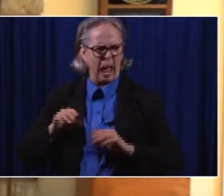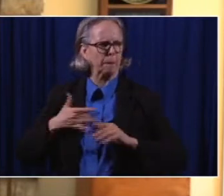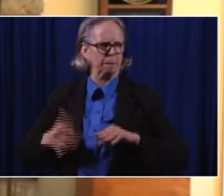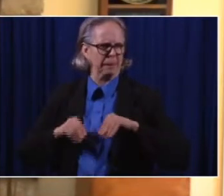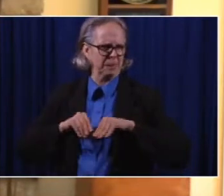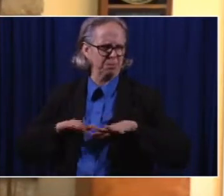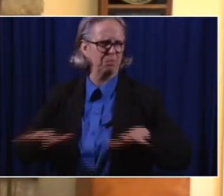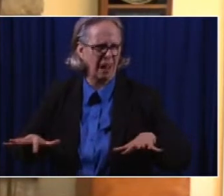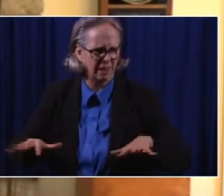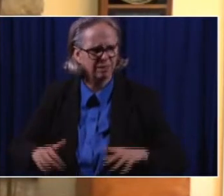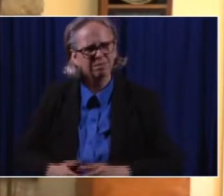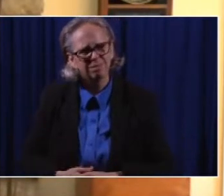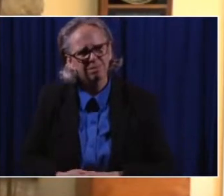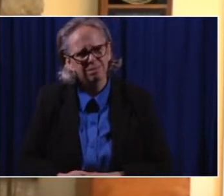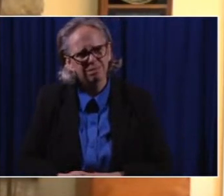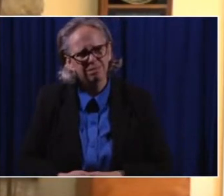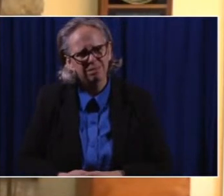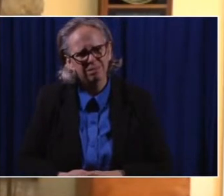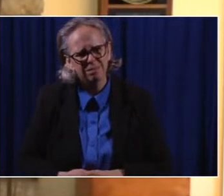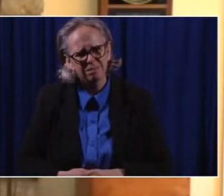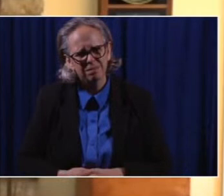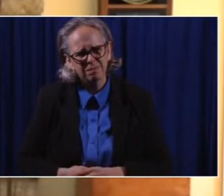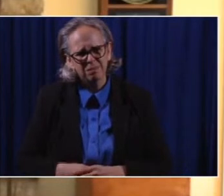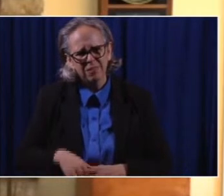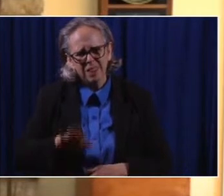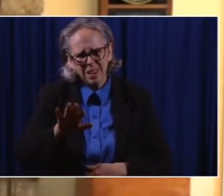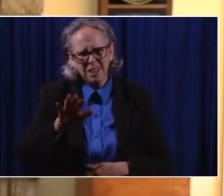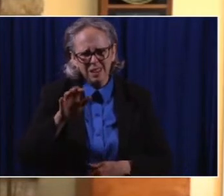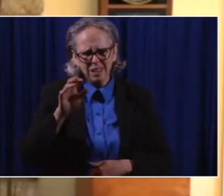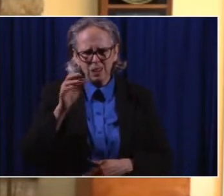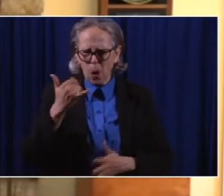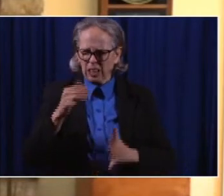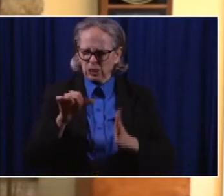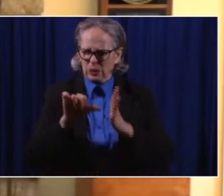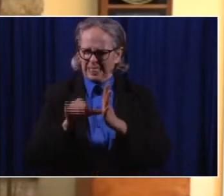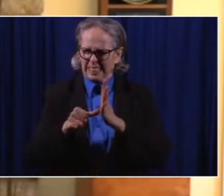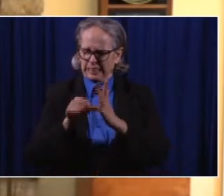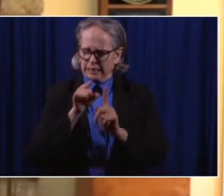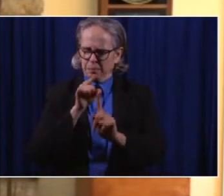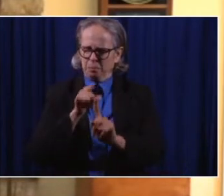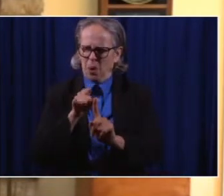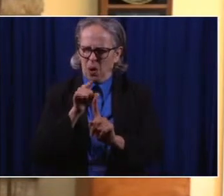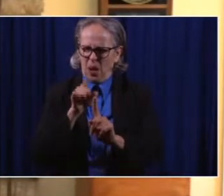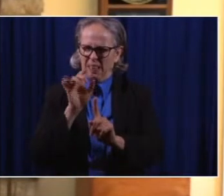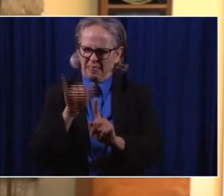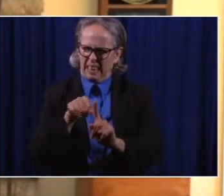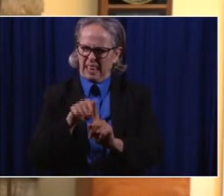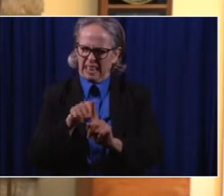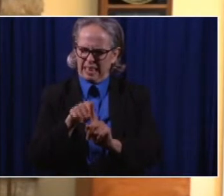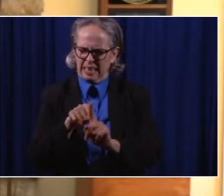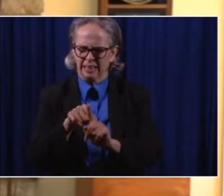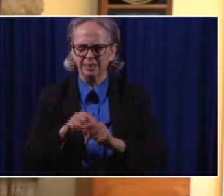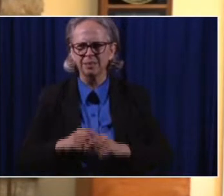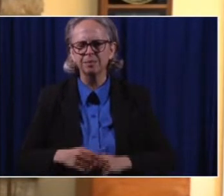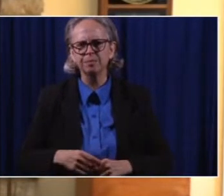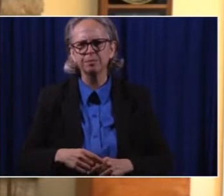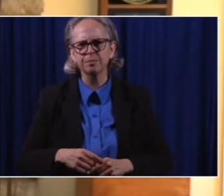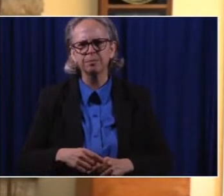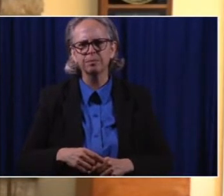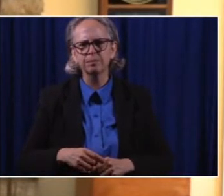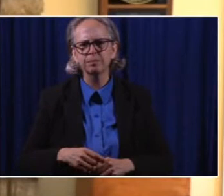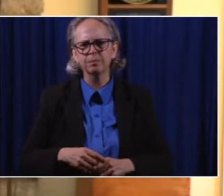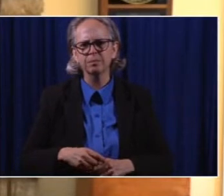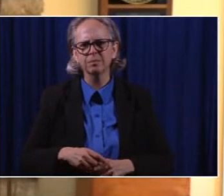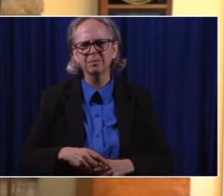guard down. And so I've kind of gone out of my way to try to make that point, but to